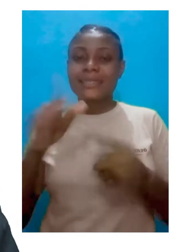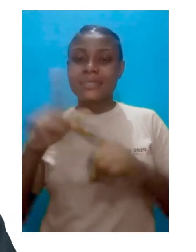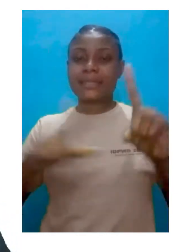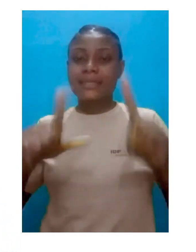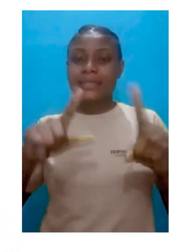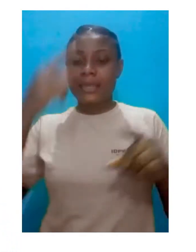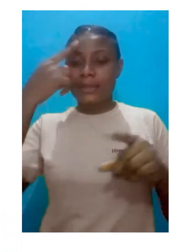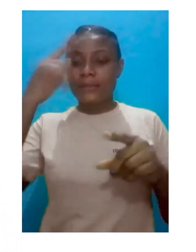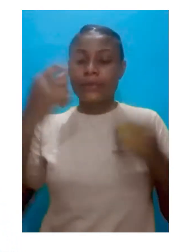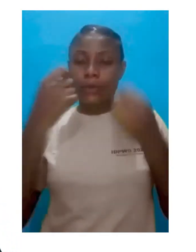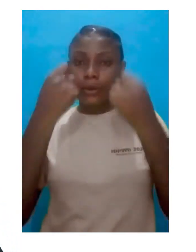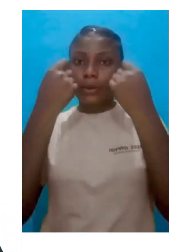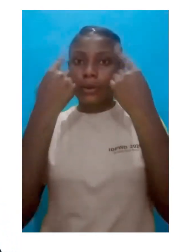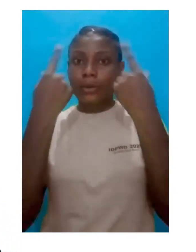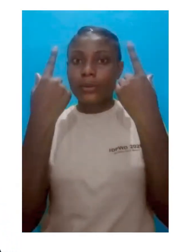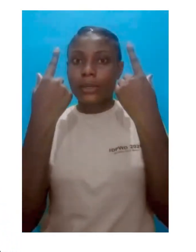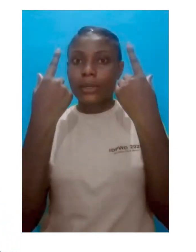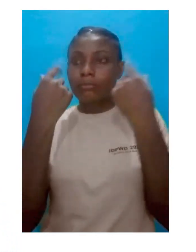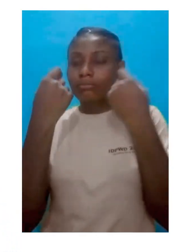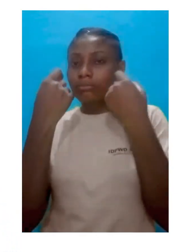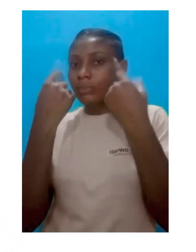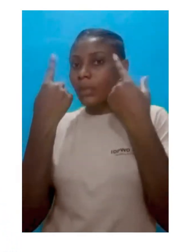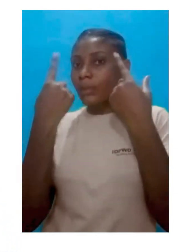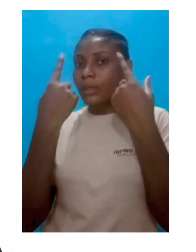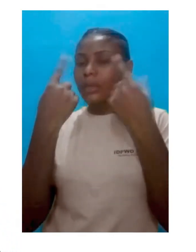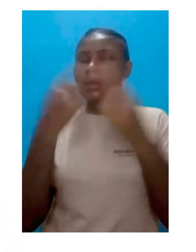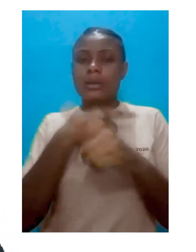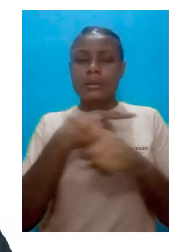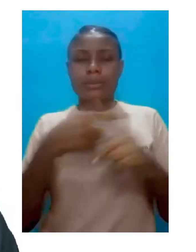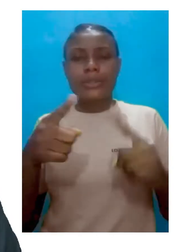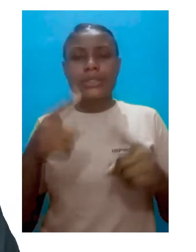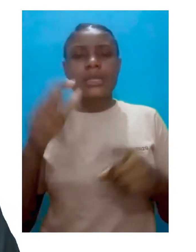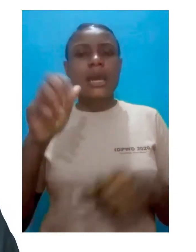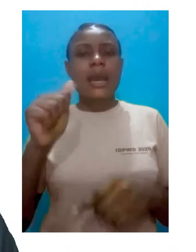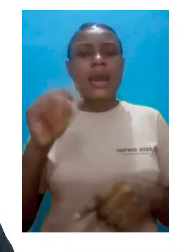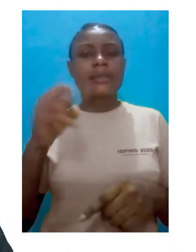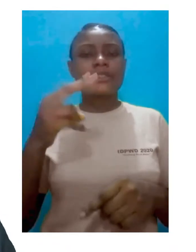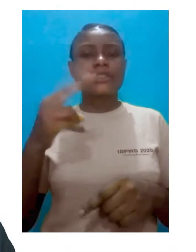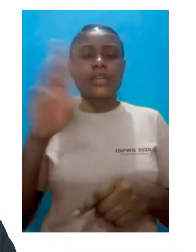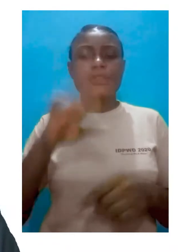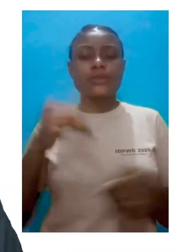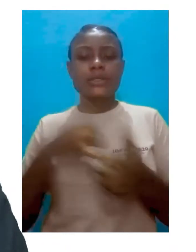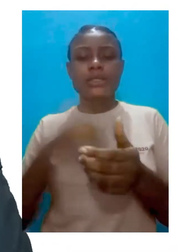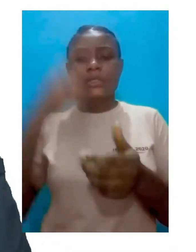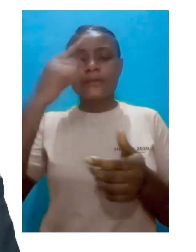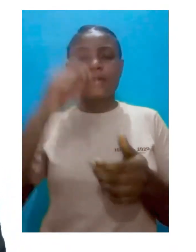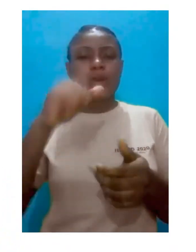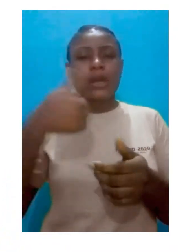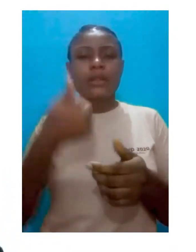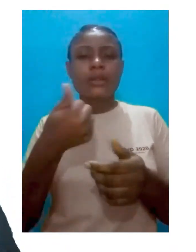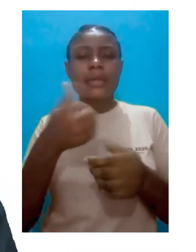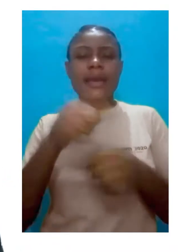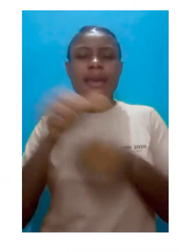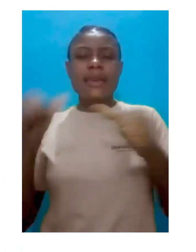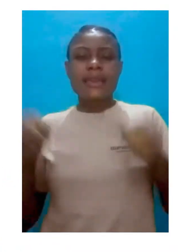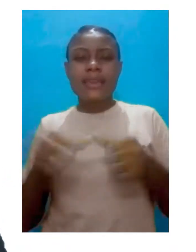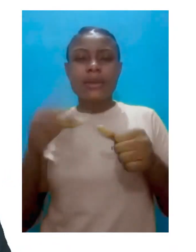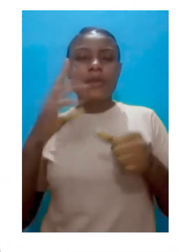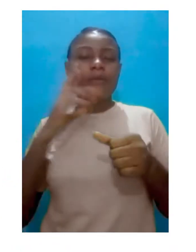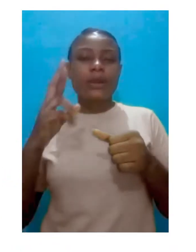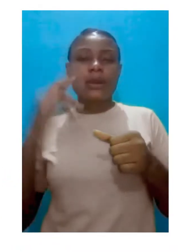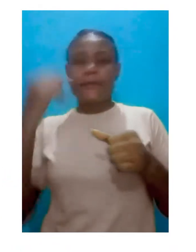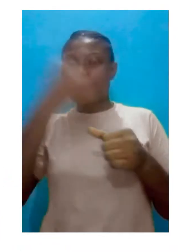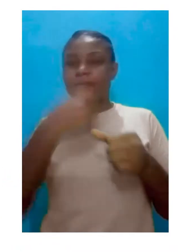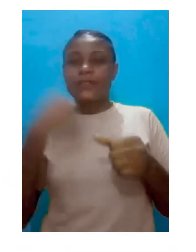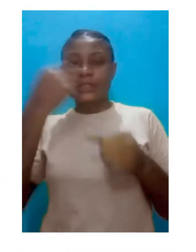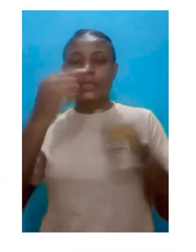Conventionally, this is a sign for awake, and Aisha used it with the other aspects